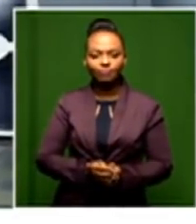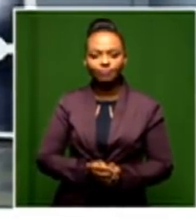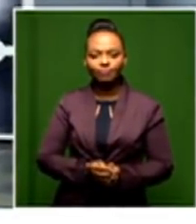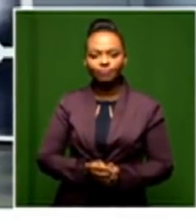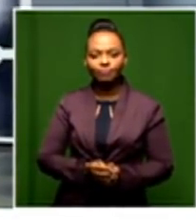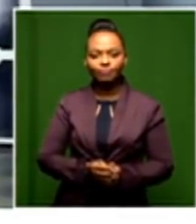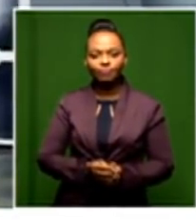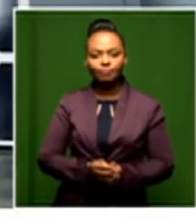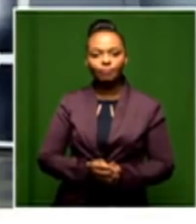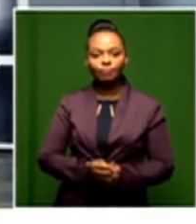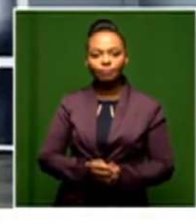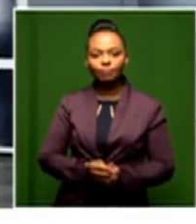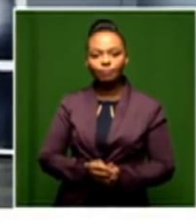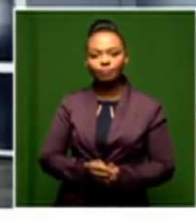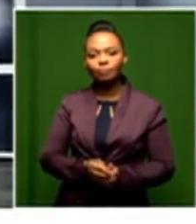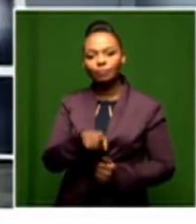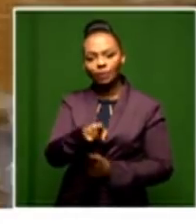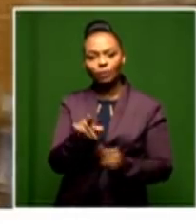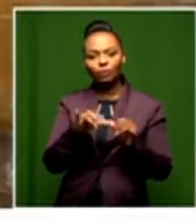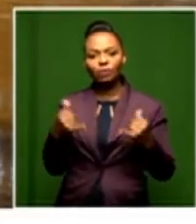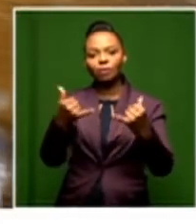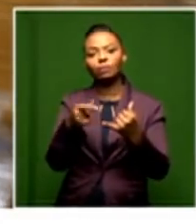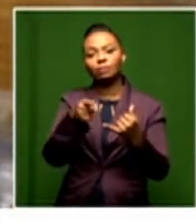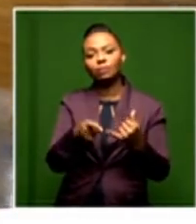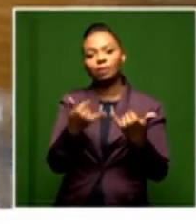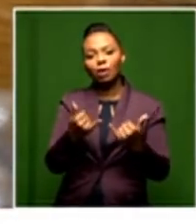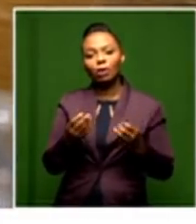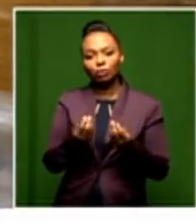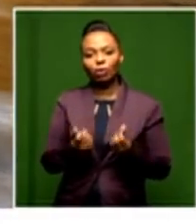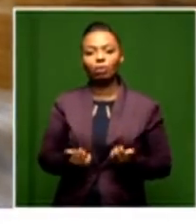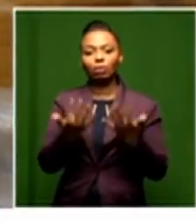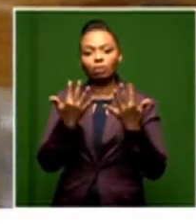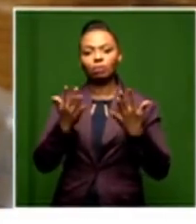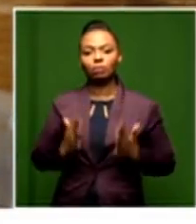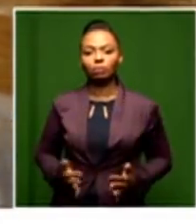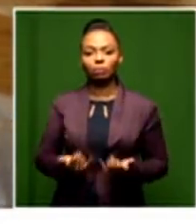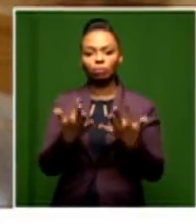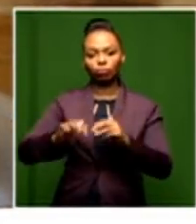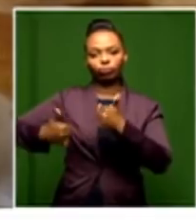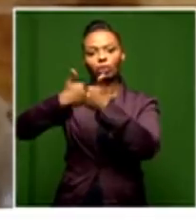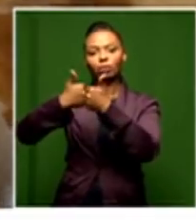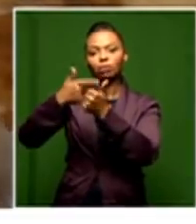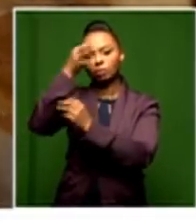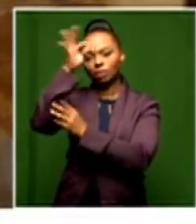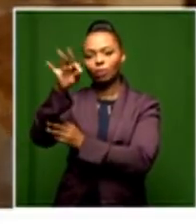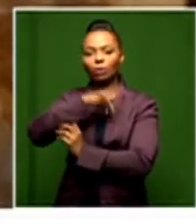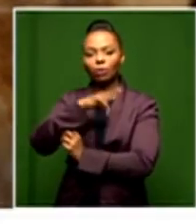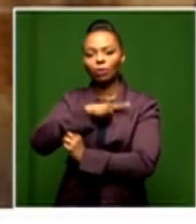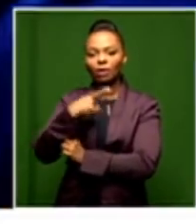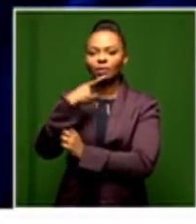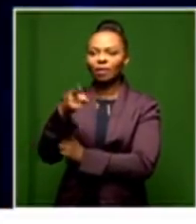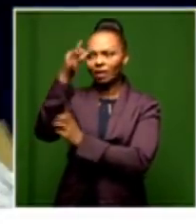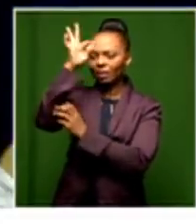The crematorium industry says the spike in COVID-19 related deaths has been challenging. It accuses the government of not setting